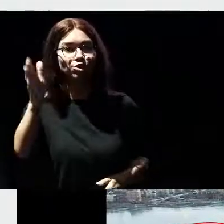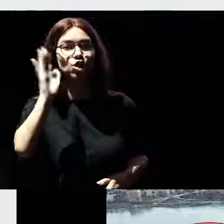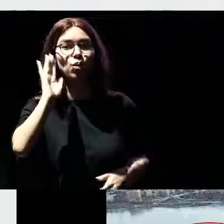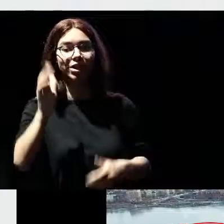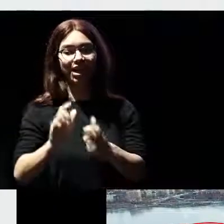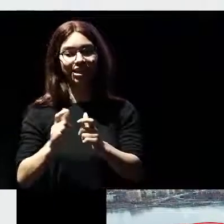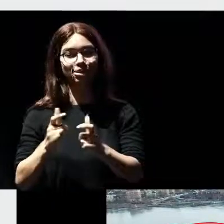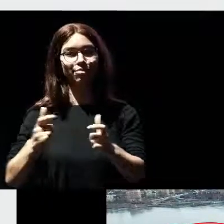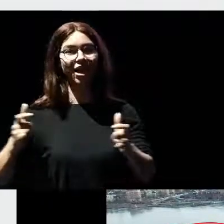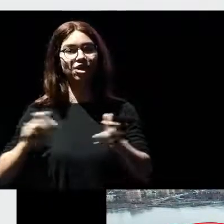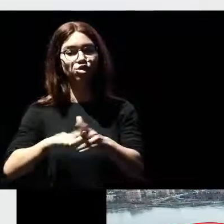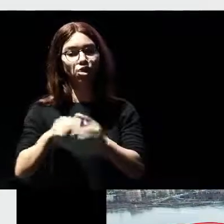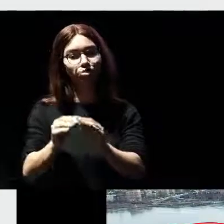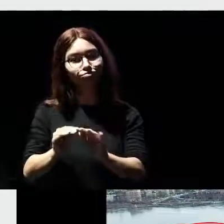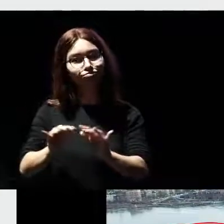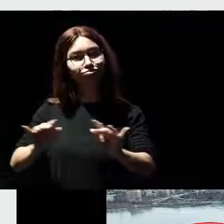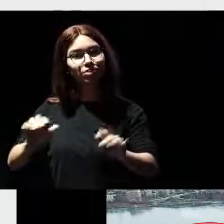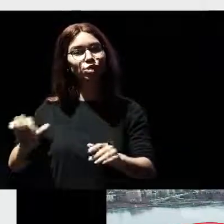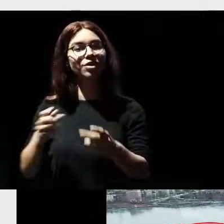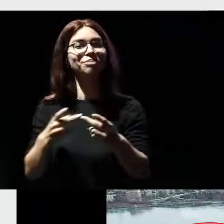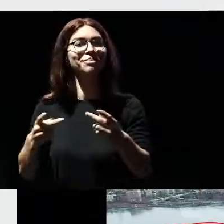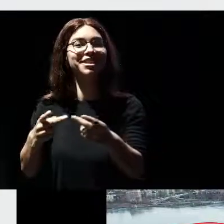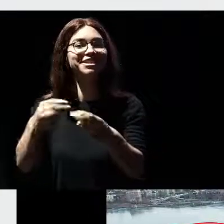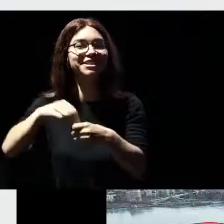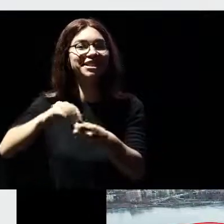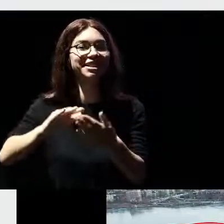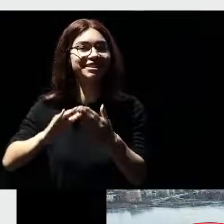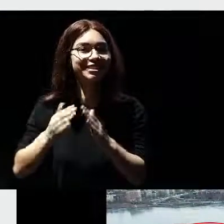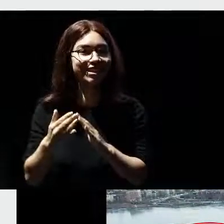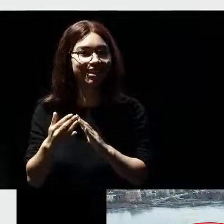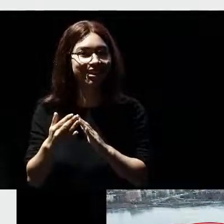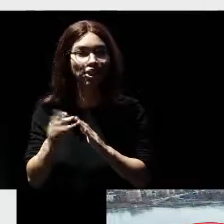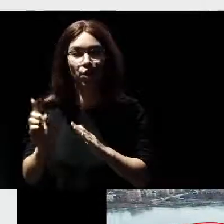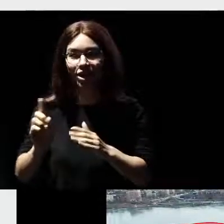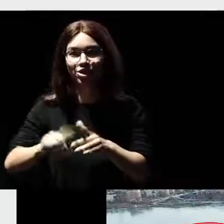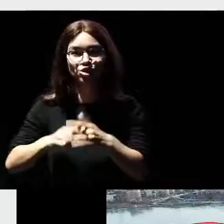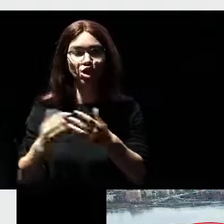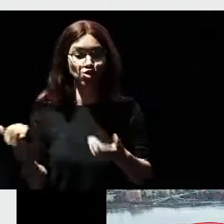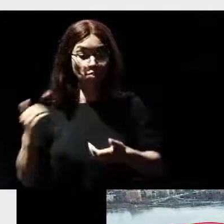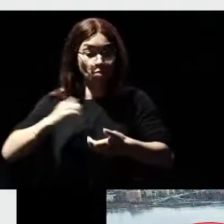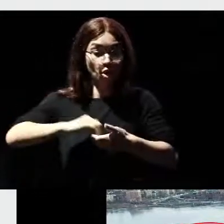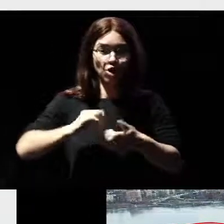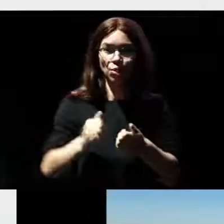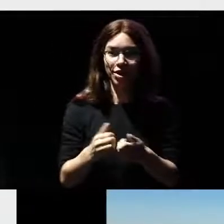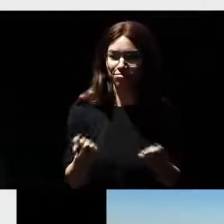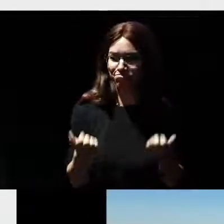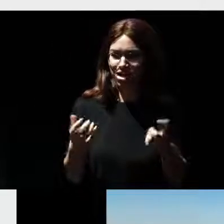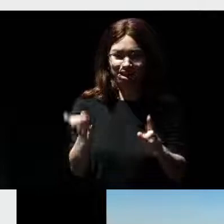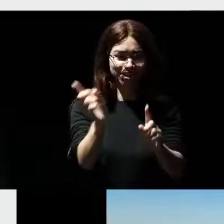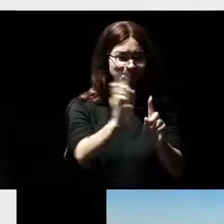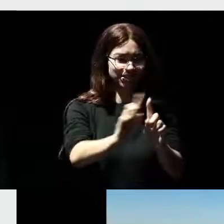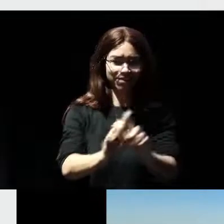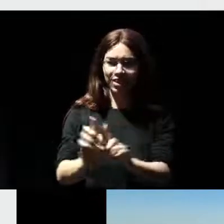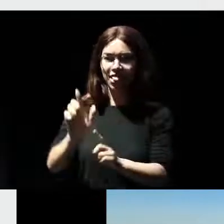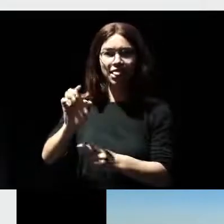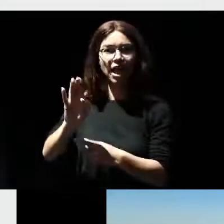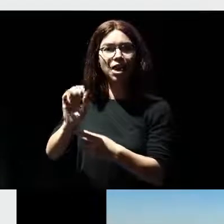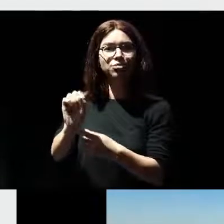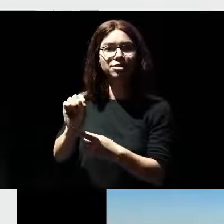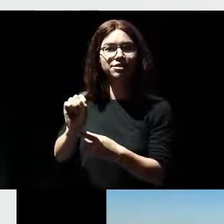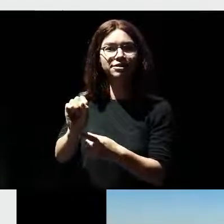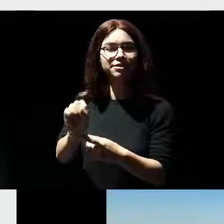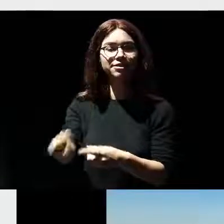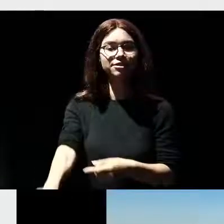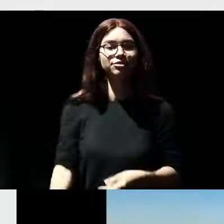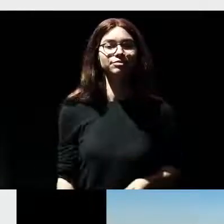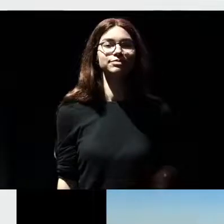these other parts of the city where they're partnering with a lot of these laboratories.